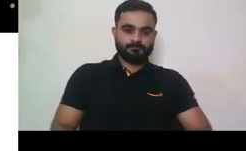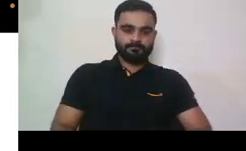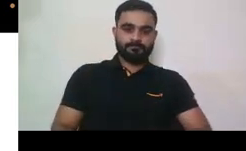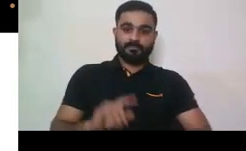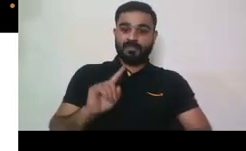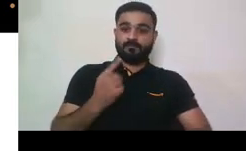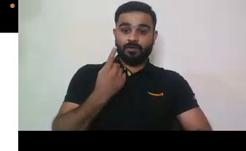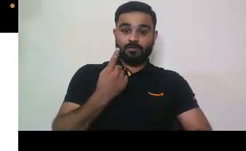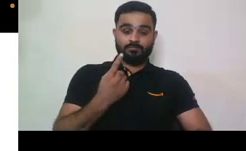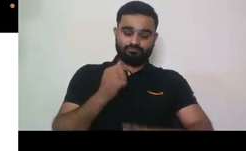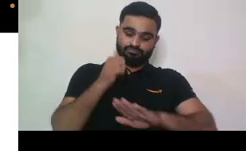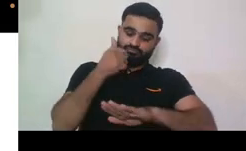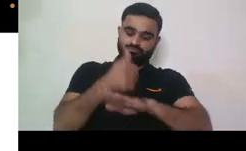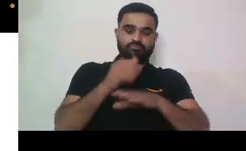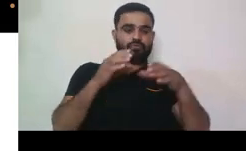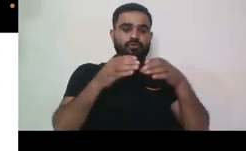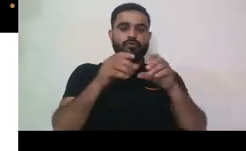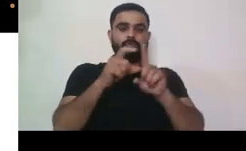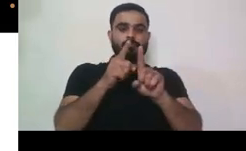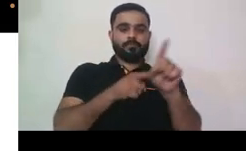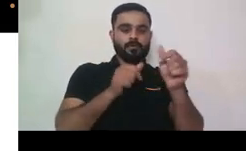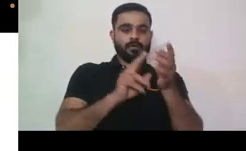First one, establishing group dynamics.